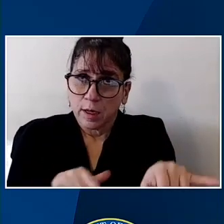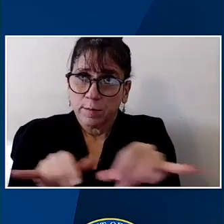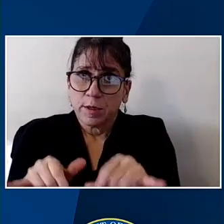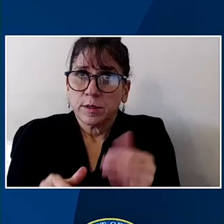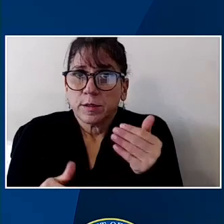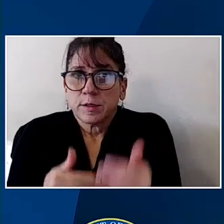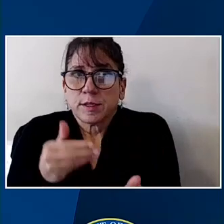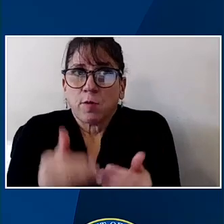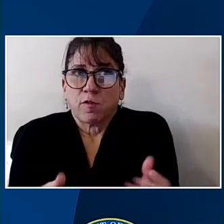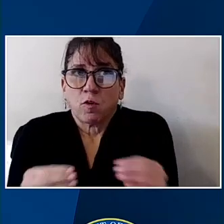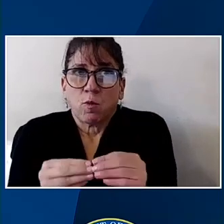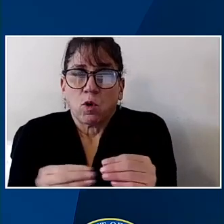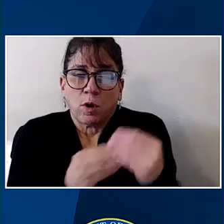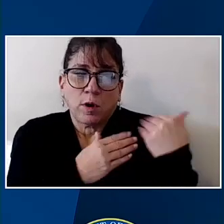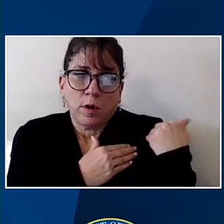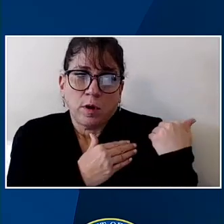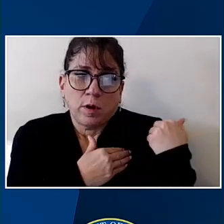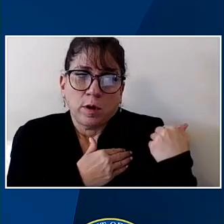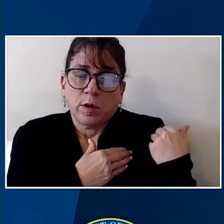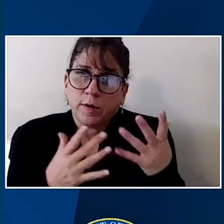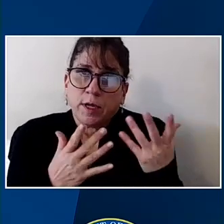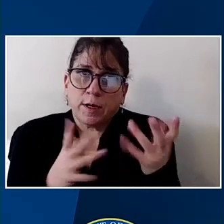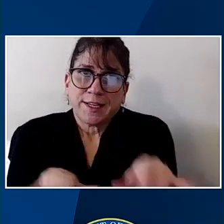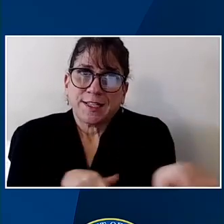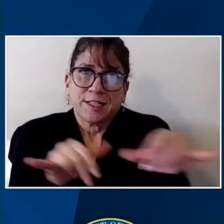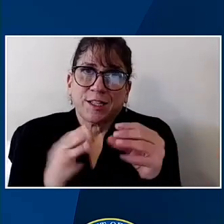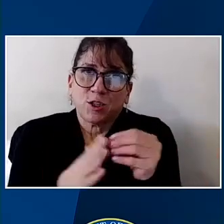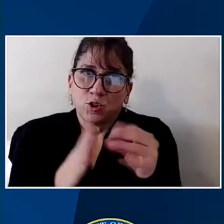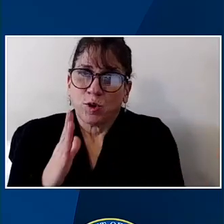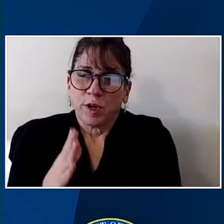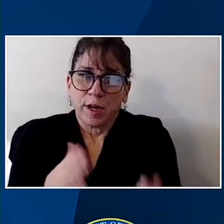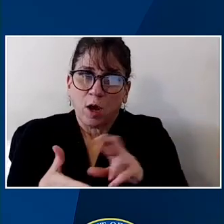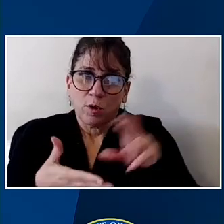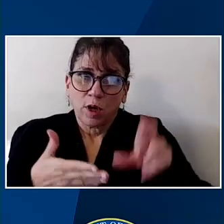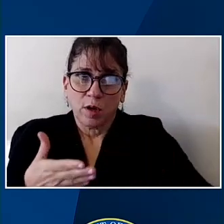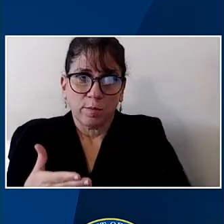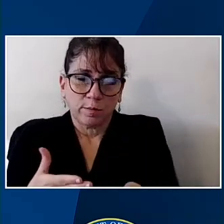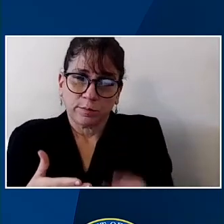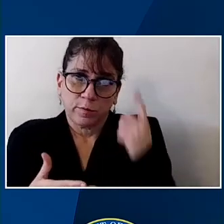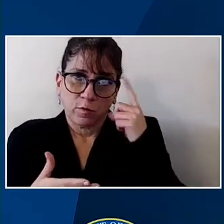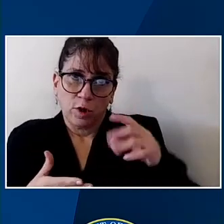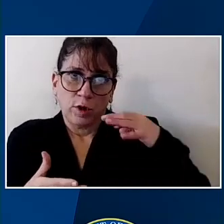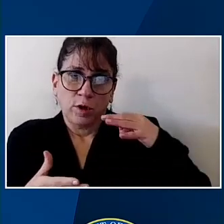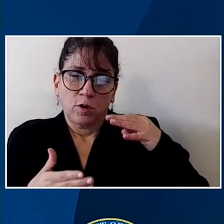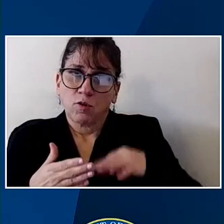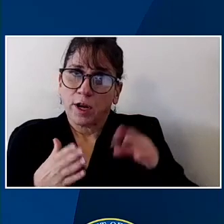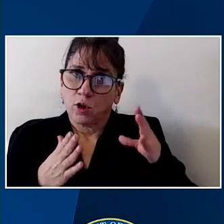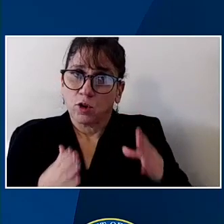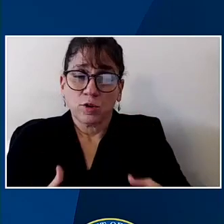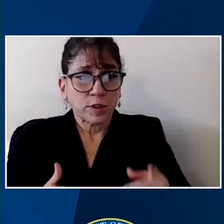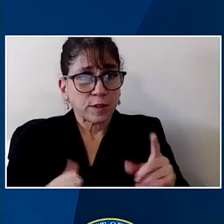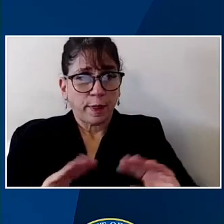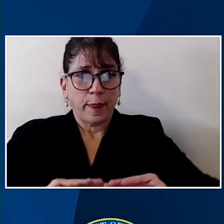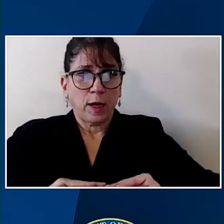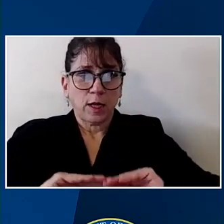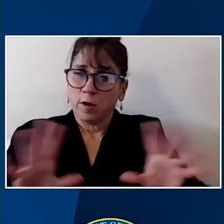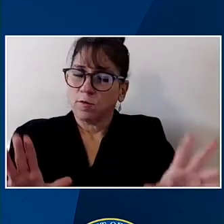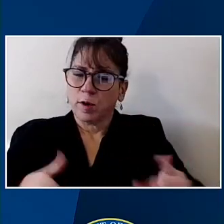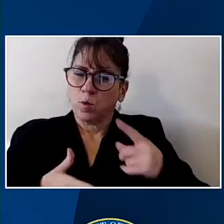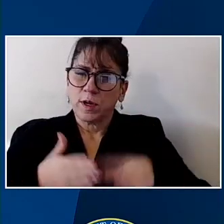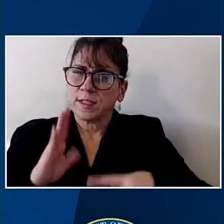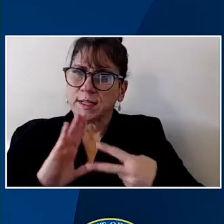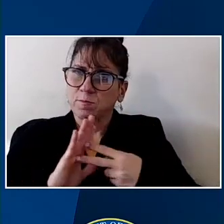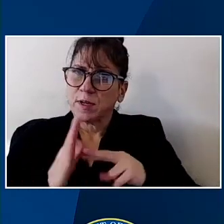greater accountability by promoting consistent student outcomes reporting across accreditors, clarifying what is considered a successful outcome,